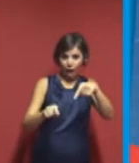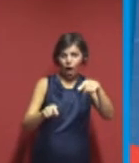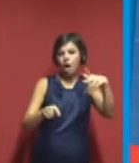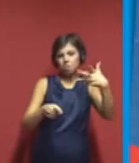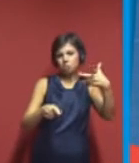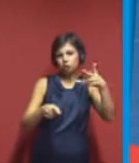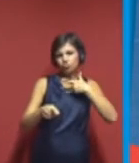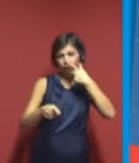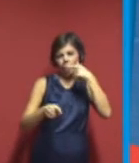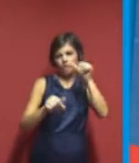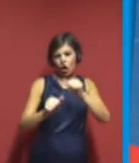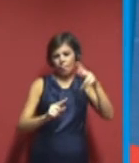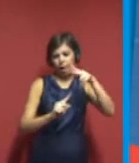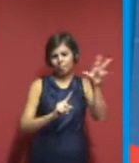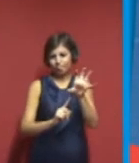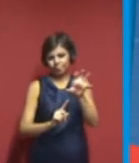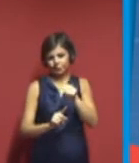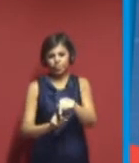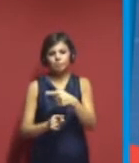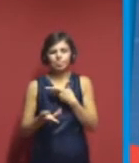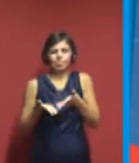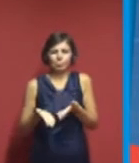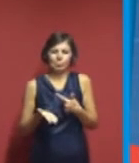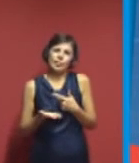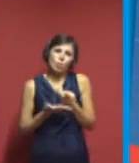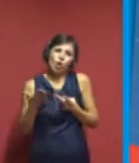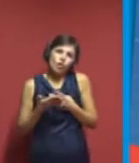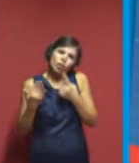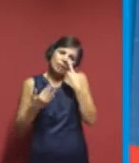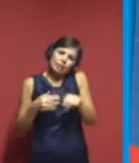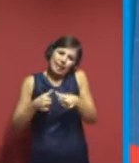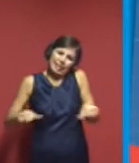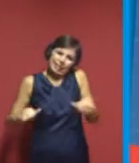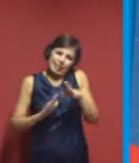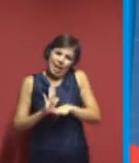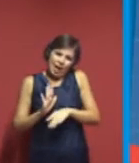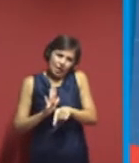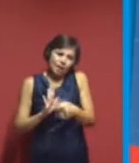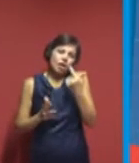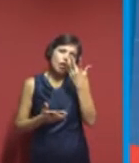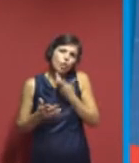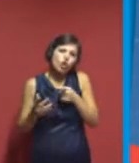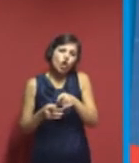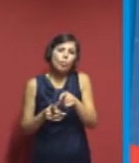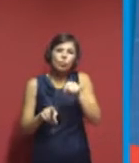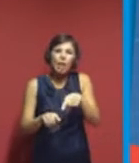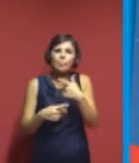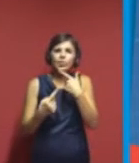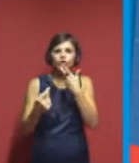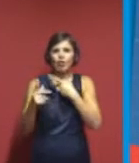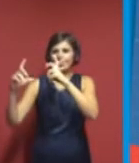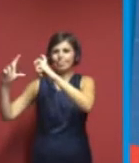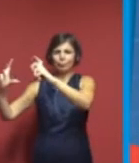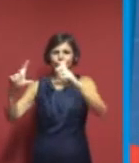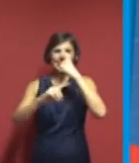traffic sinks in order to improve the quality of recognition of the traffic sinks. I'm processing the data from the acceleration sensors, a